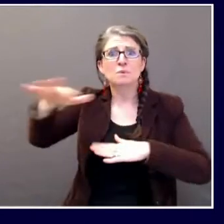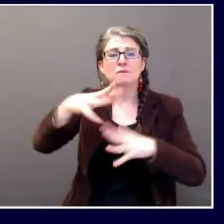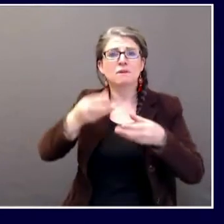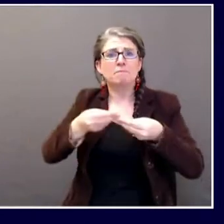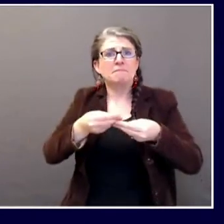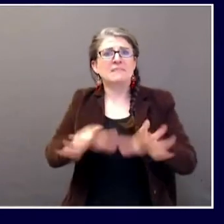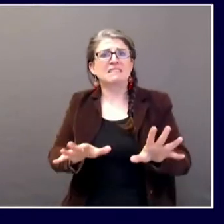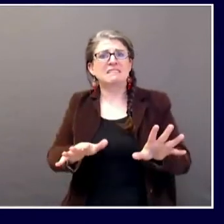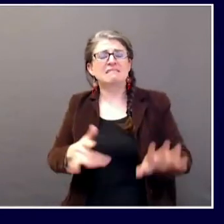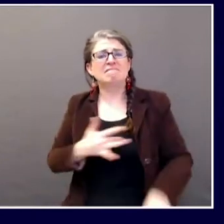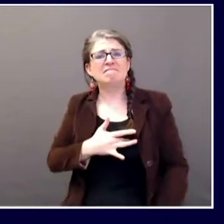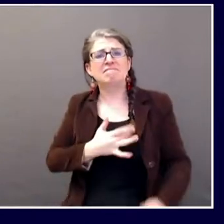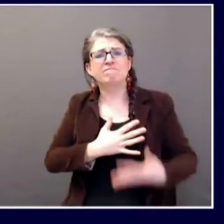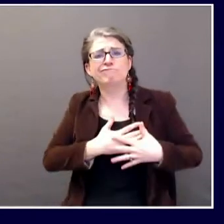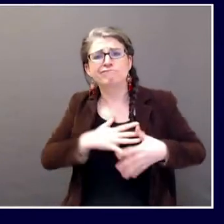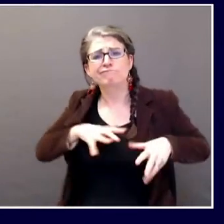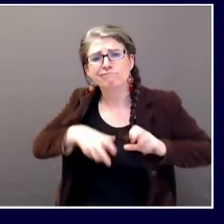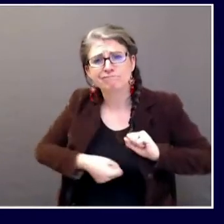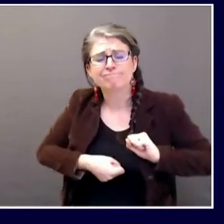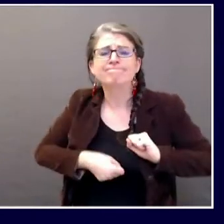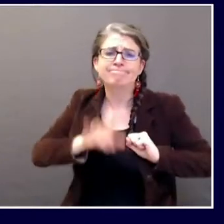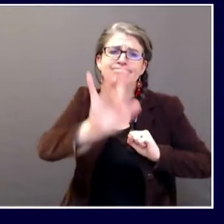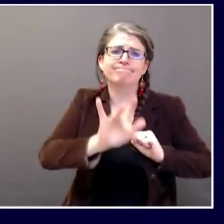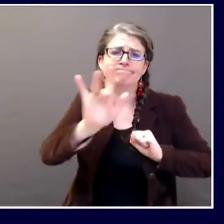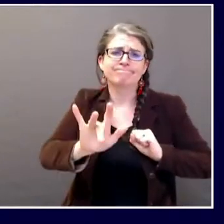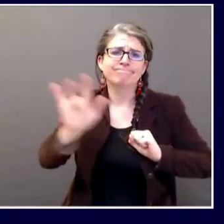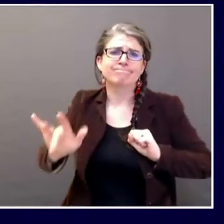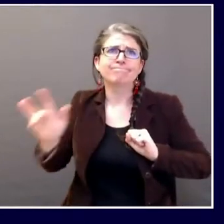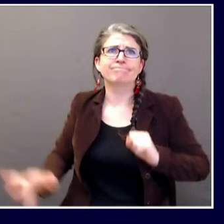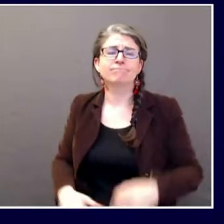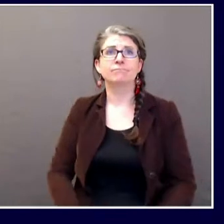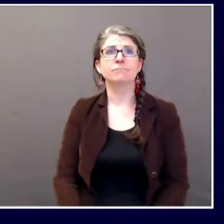Across the state right now, there are a total of